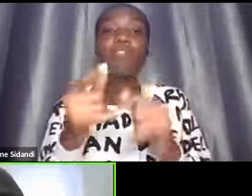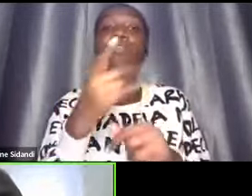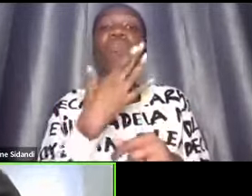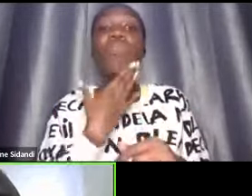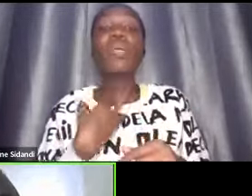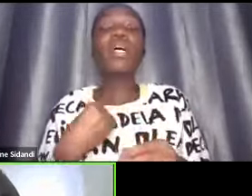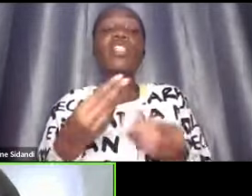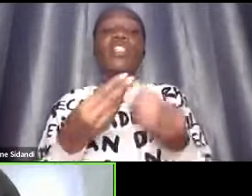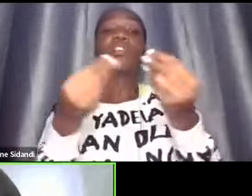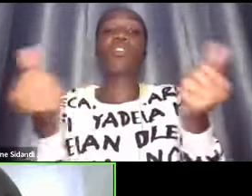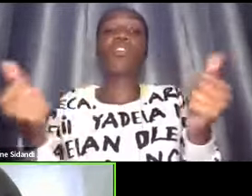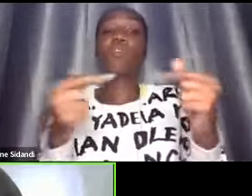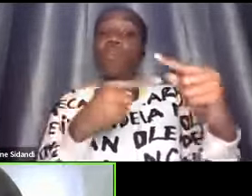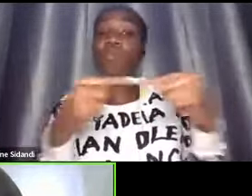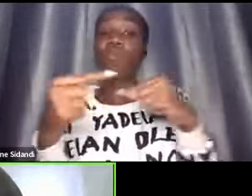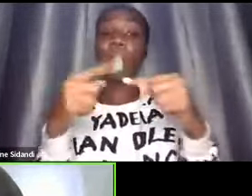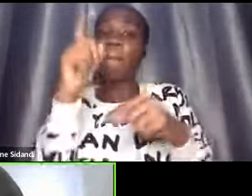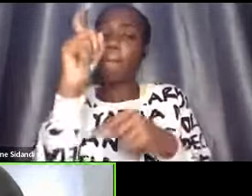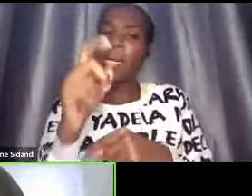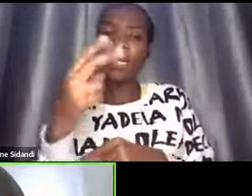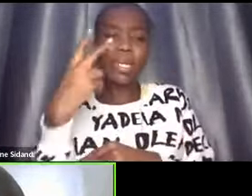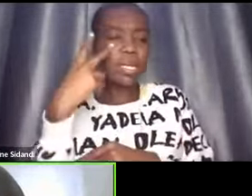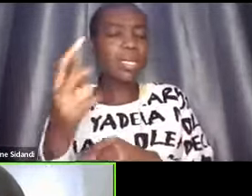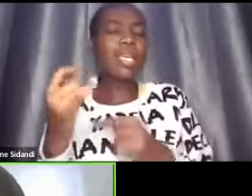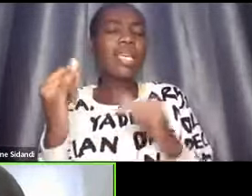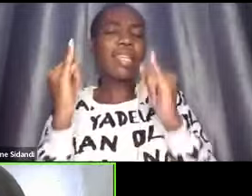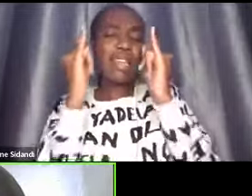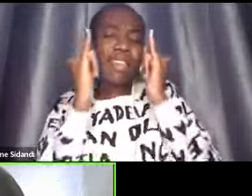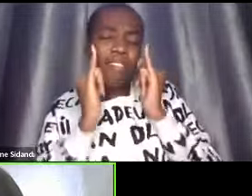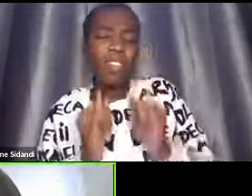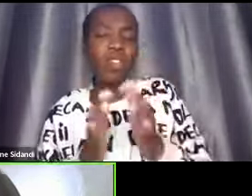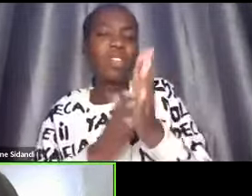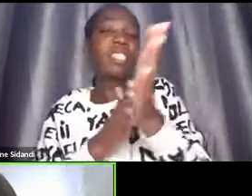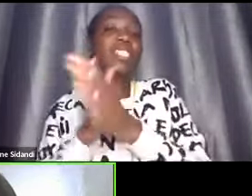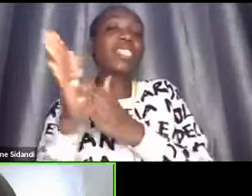you have to identify the individual interests of the parties in dispute.